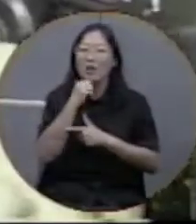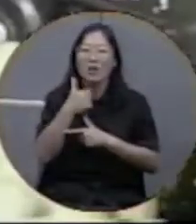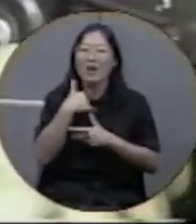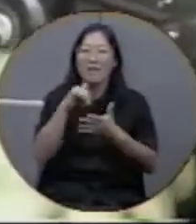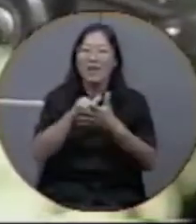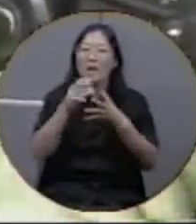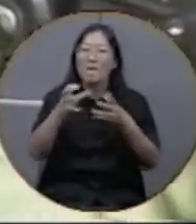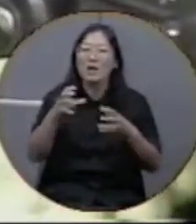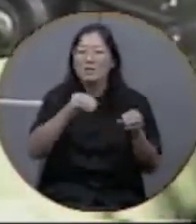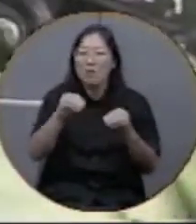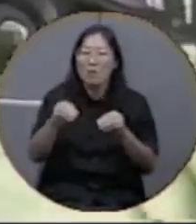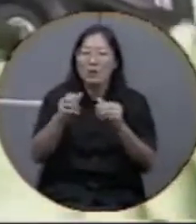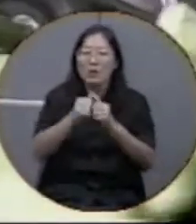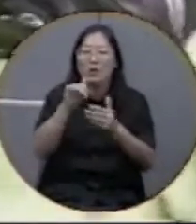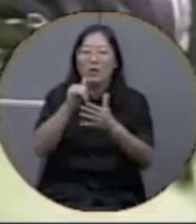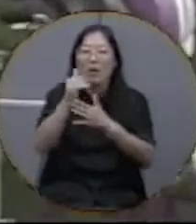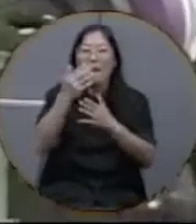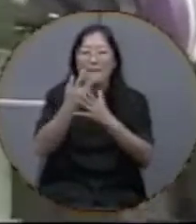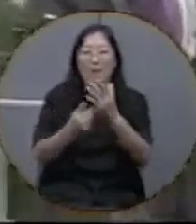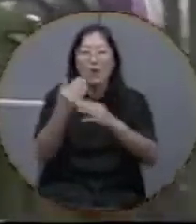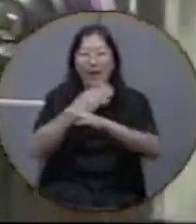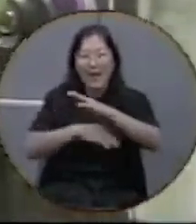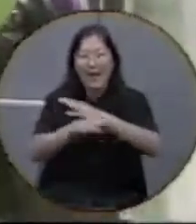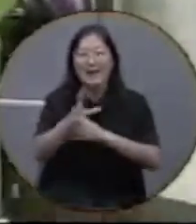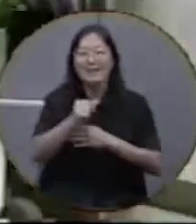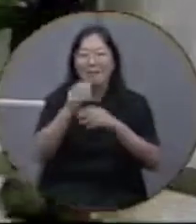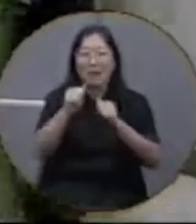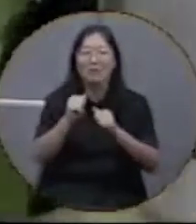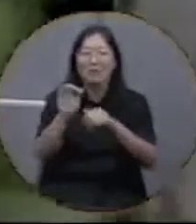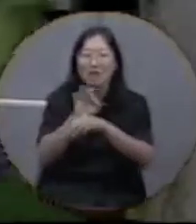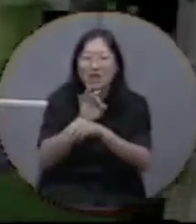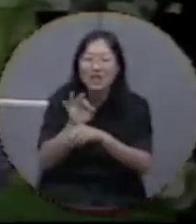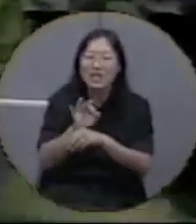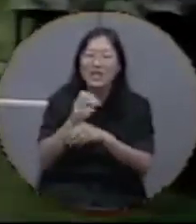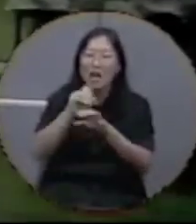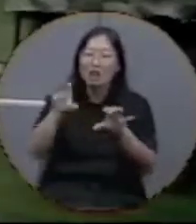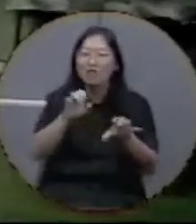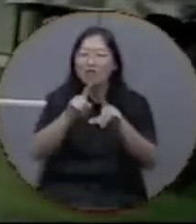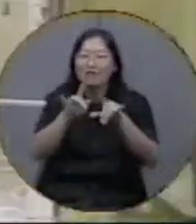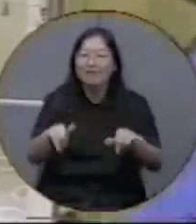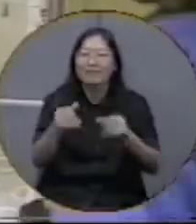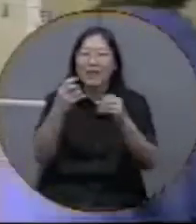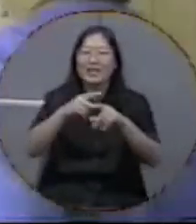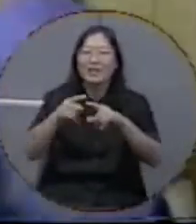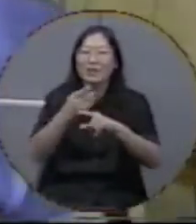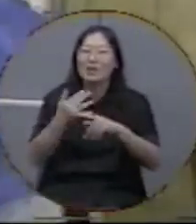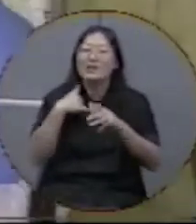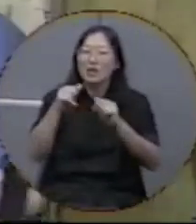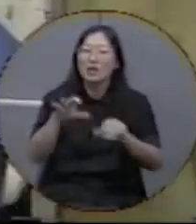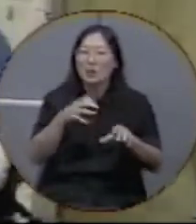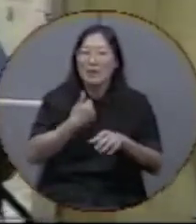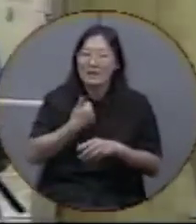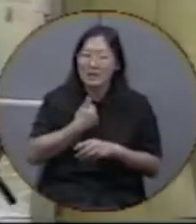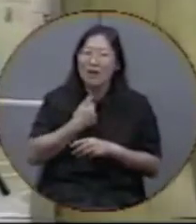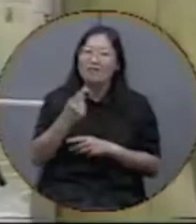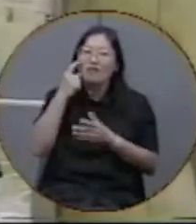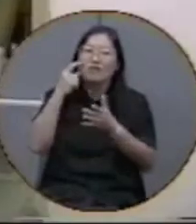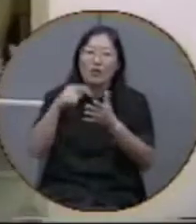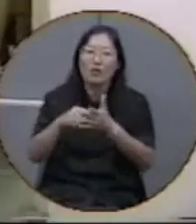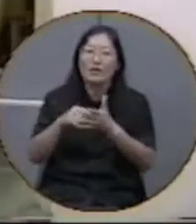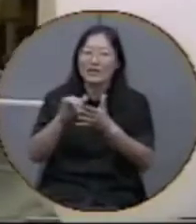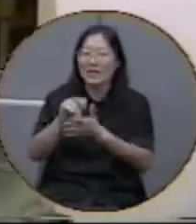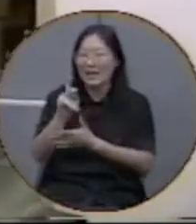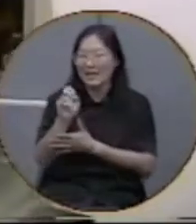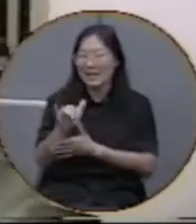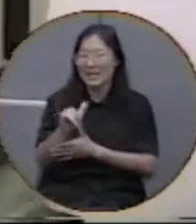much mobility with both hands and be able to function and do the things that I am able to do. As you notice, that key,